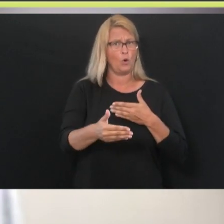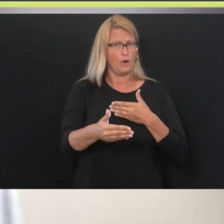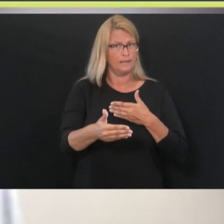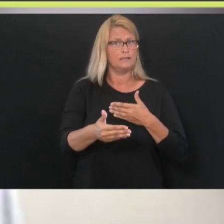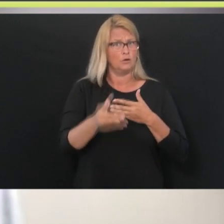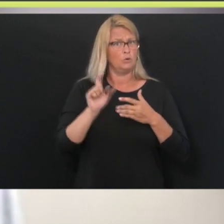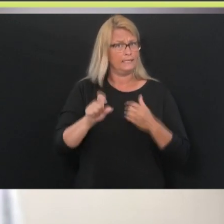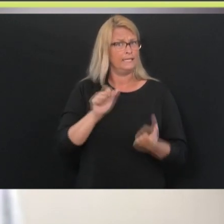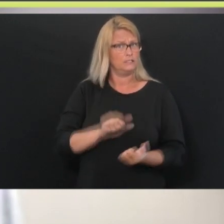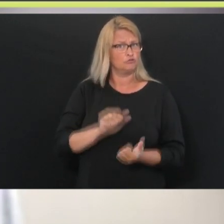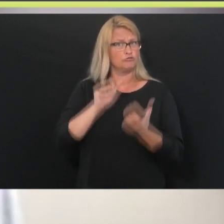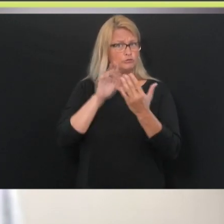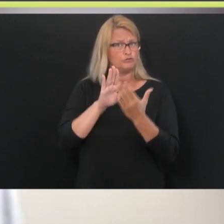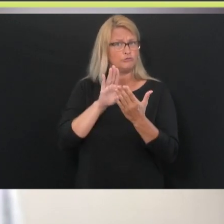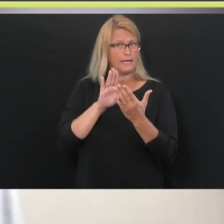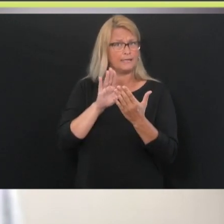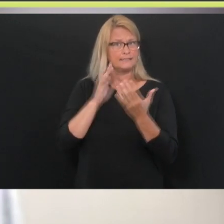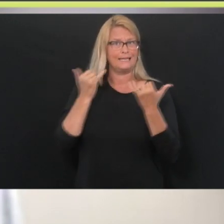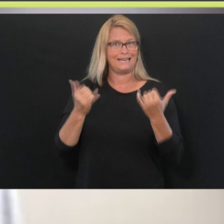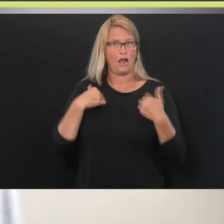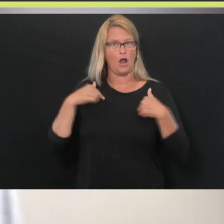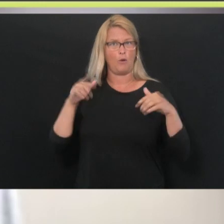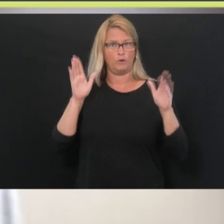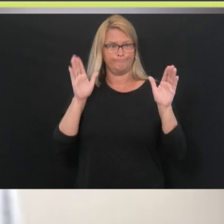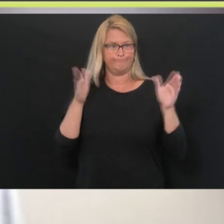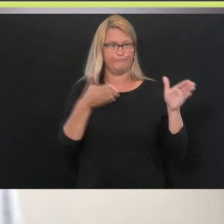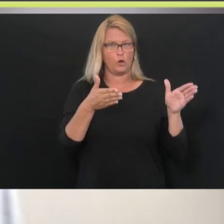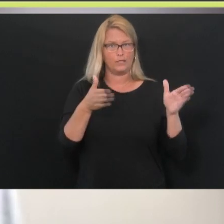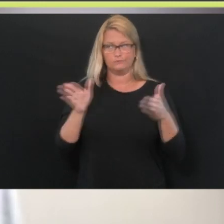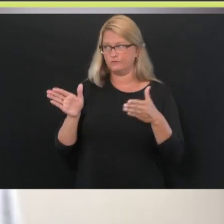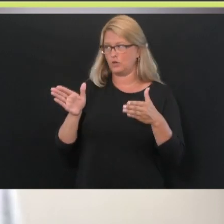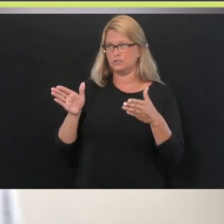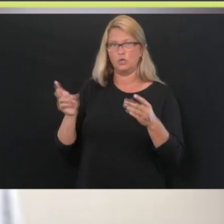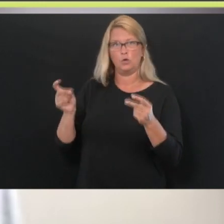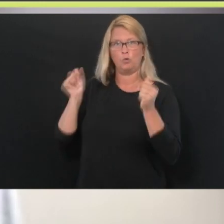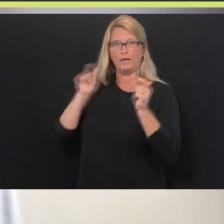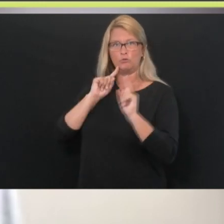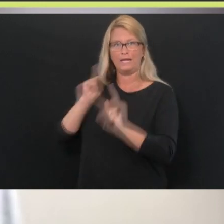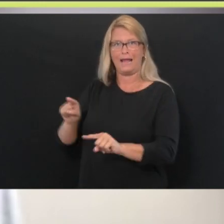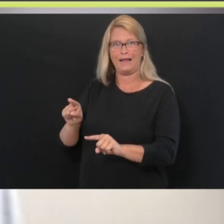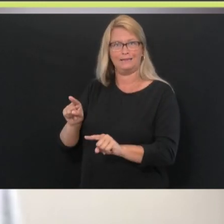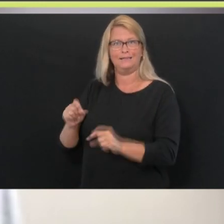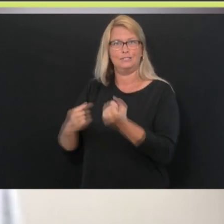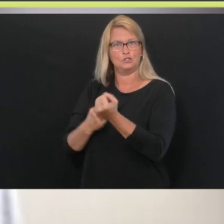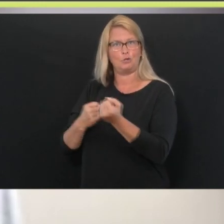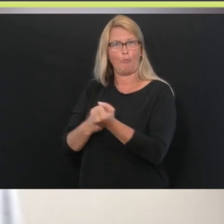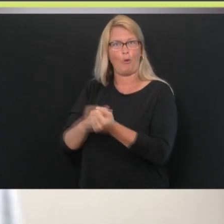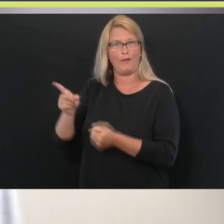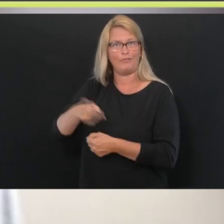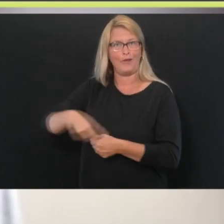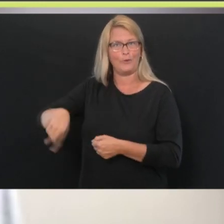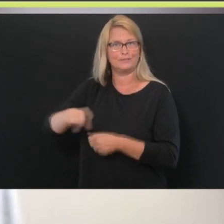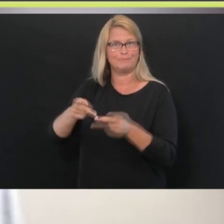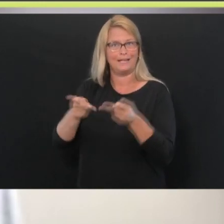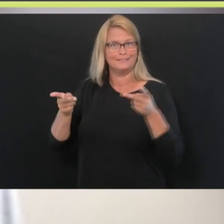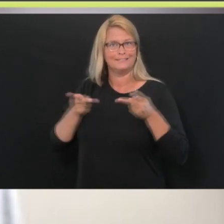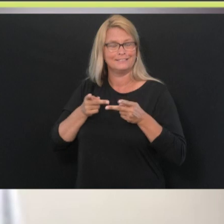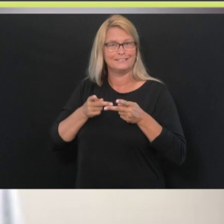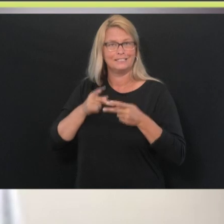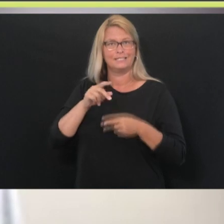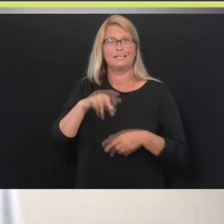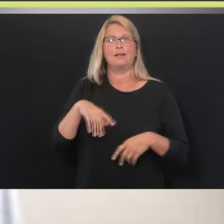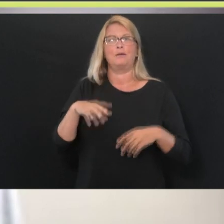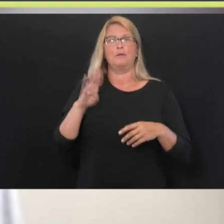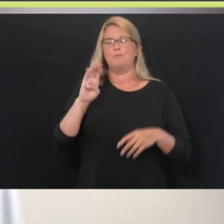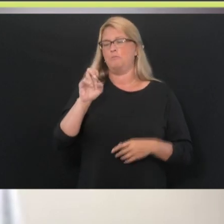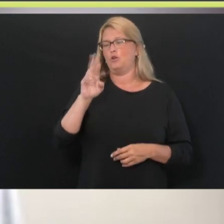to address, and we're refocusing our efforts to be the quick reaction force to support the Bureau of Public Health and our local